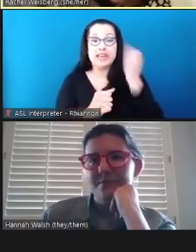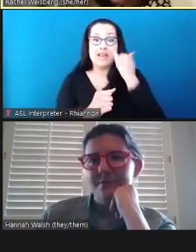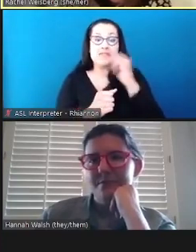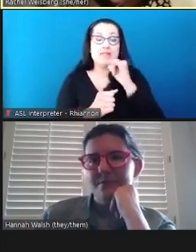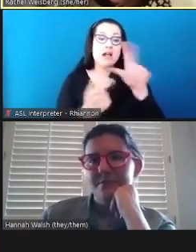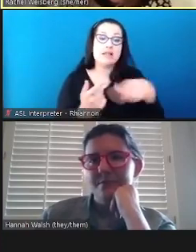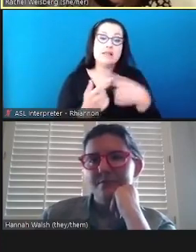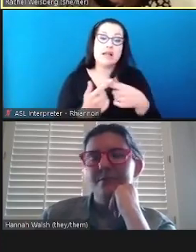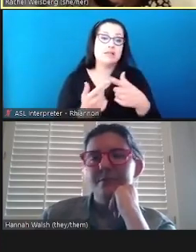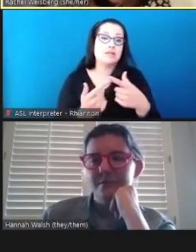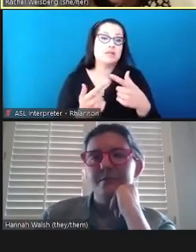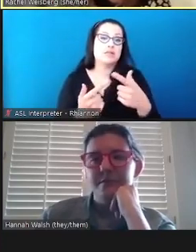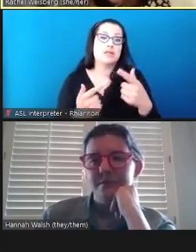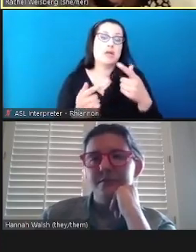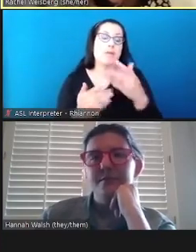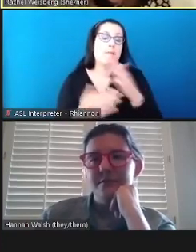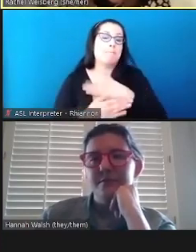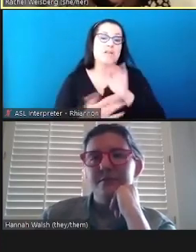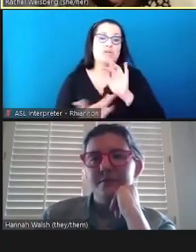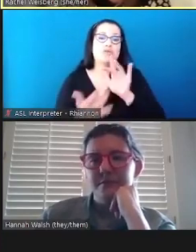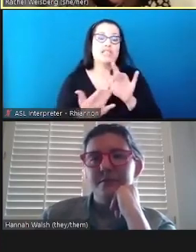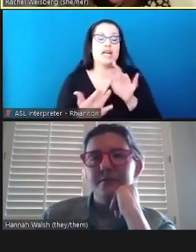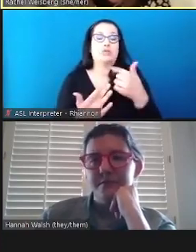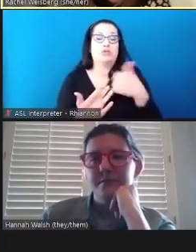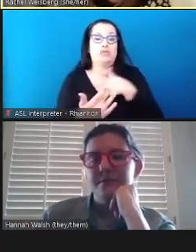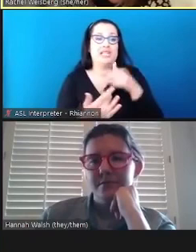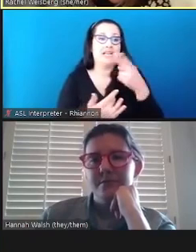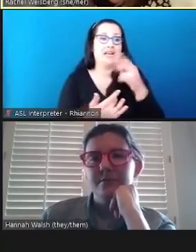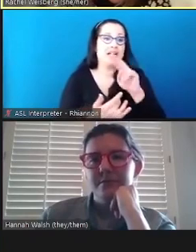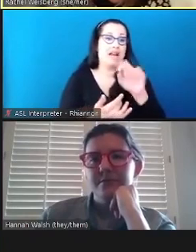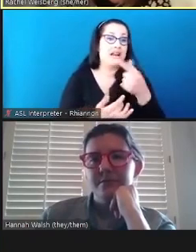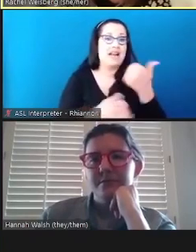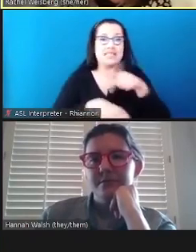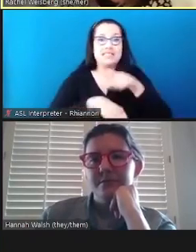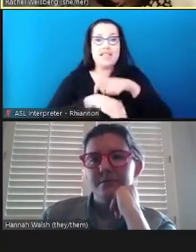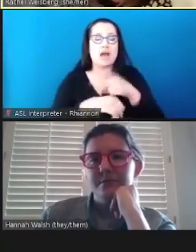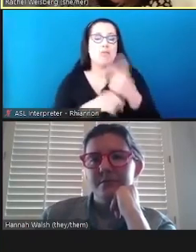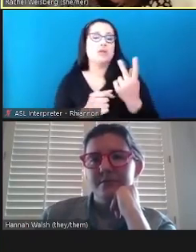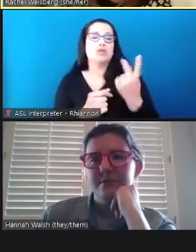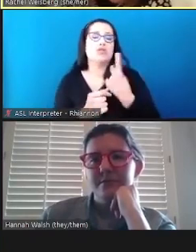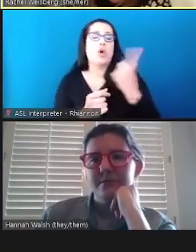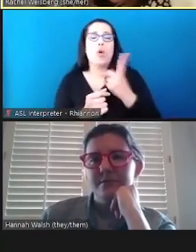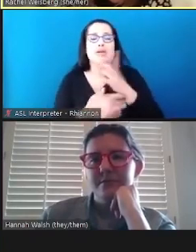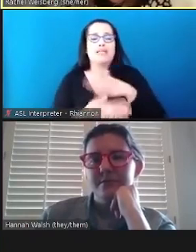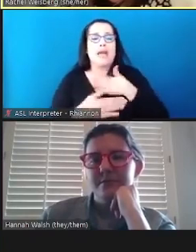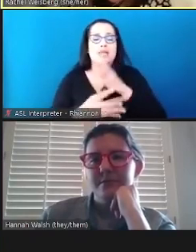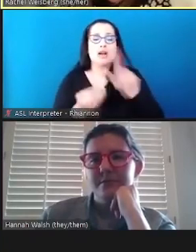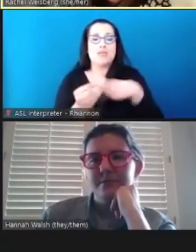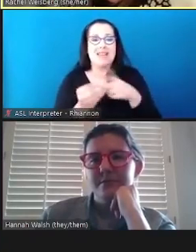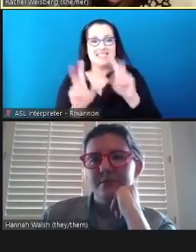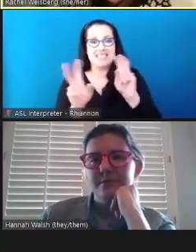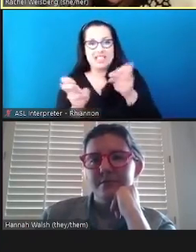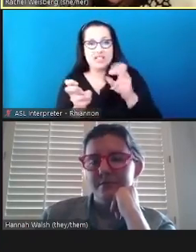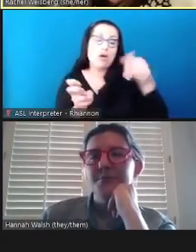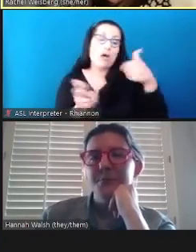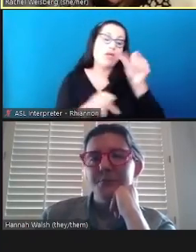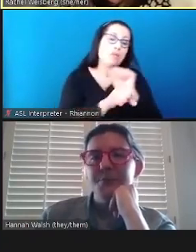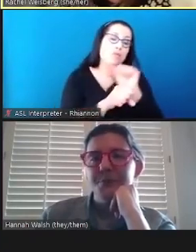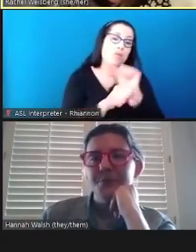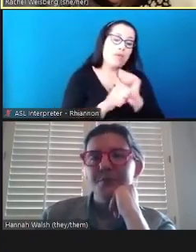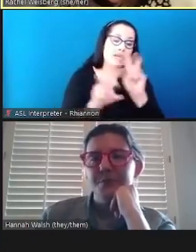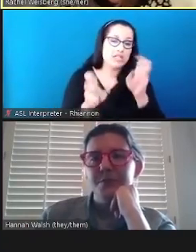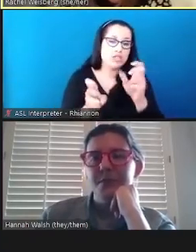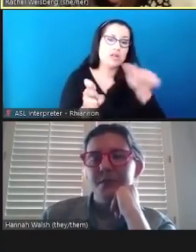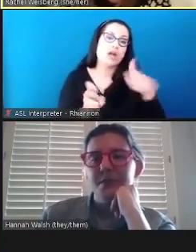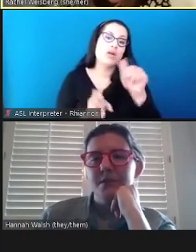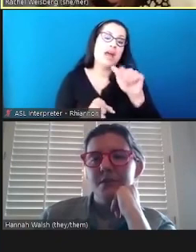Otherwise, feel free to reach out to Hannah or I at any time. We're always happy to talk about this issue, other employment issues, other